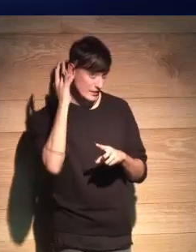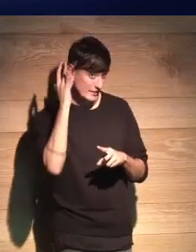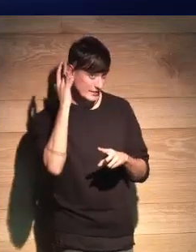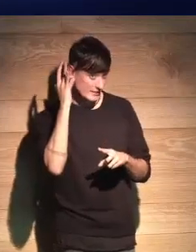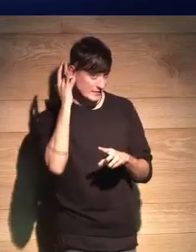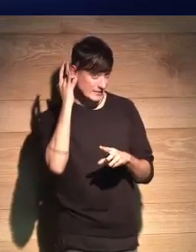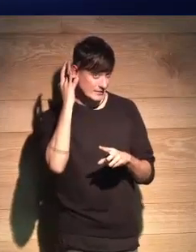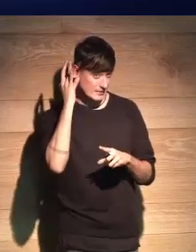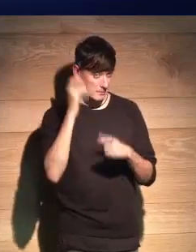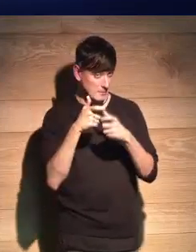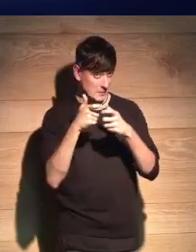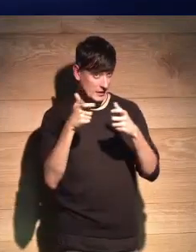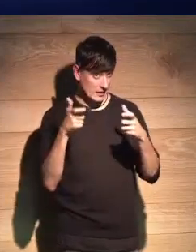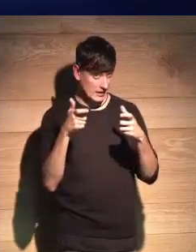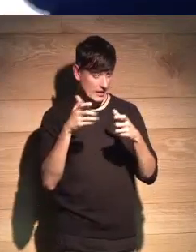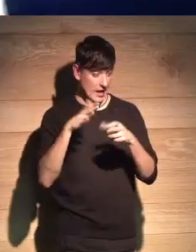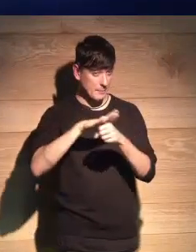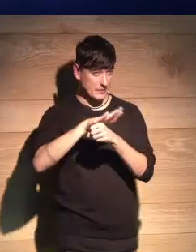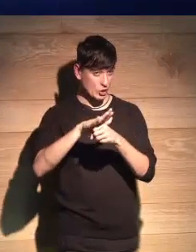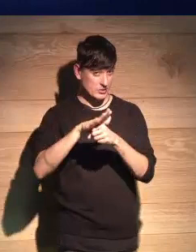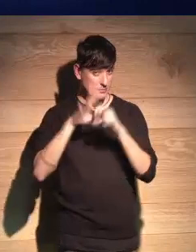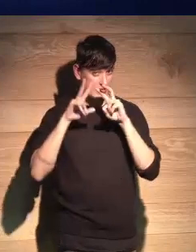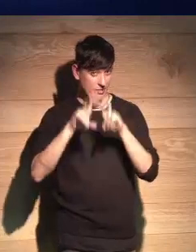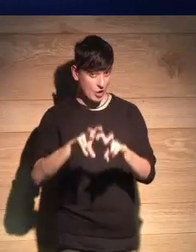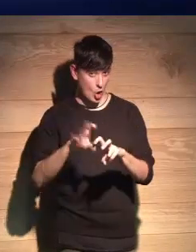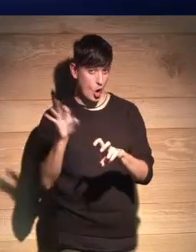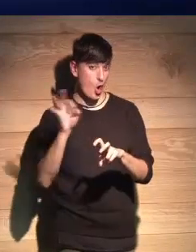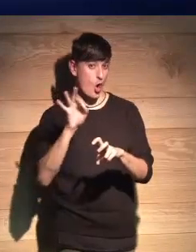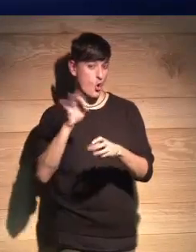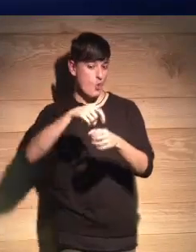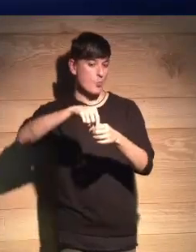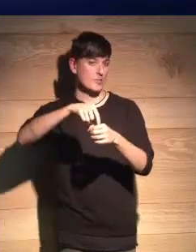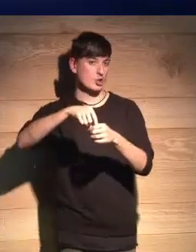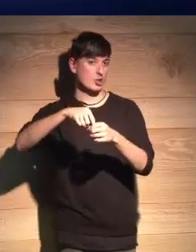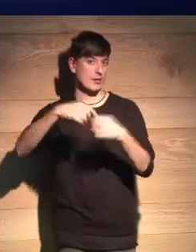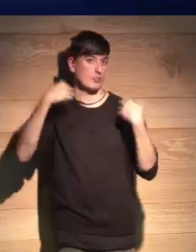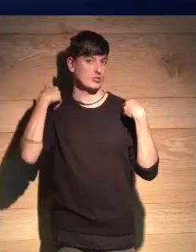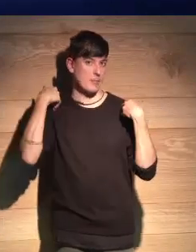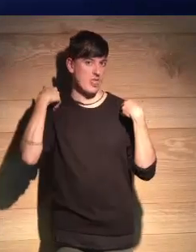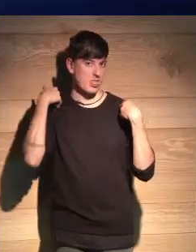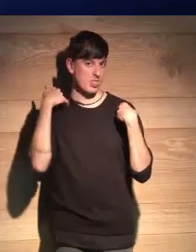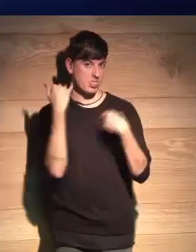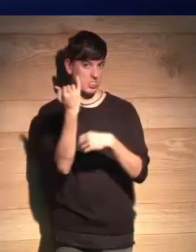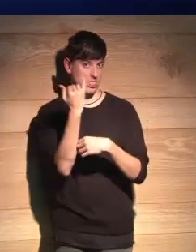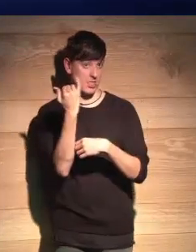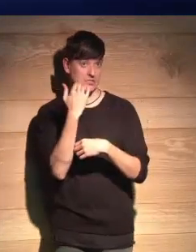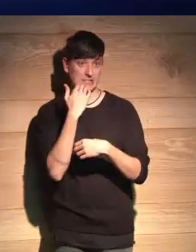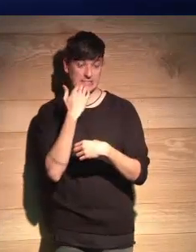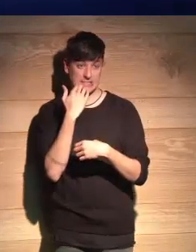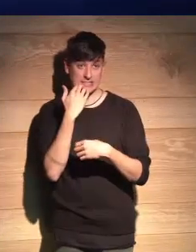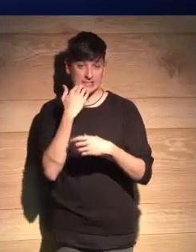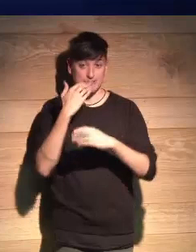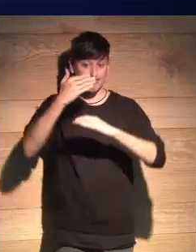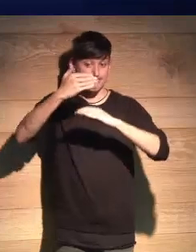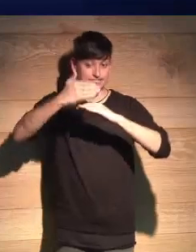once a certain percentage of women were reached in responsibility positions, once